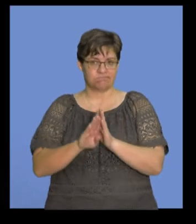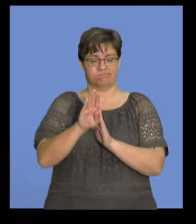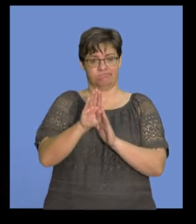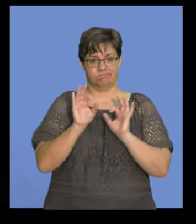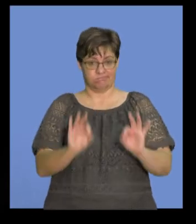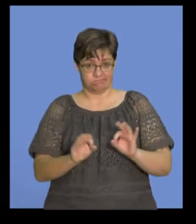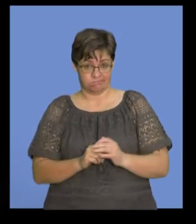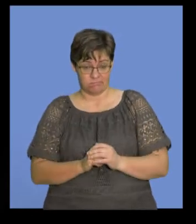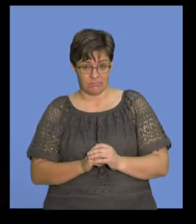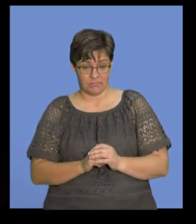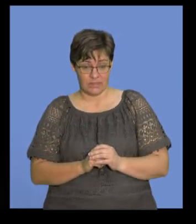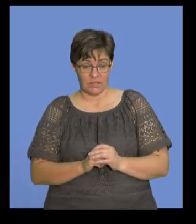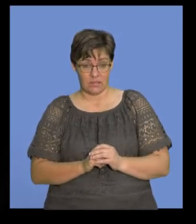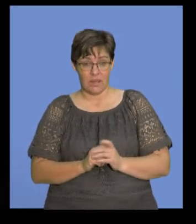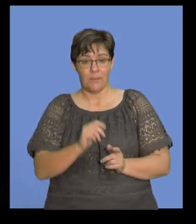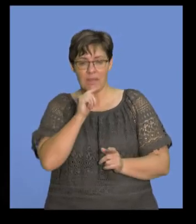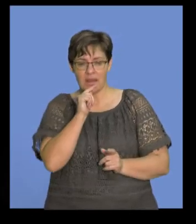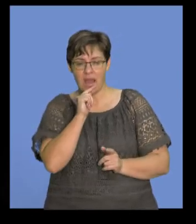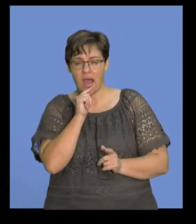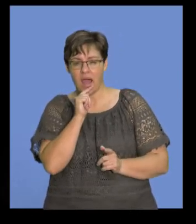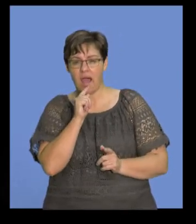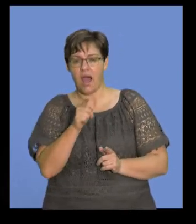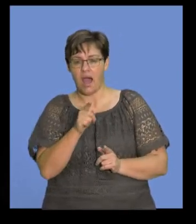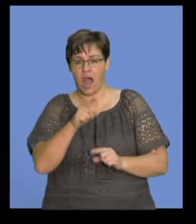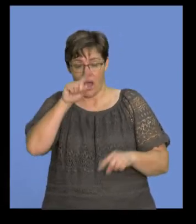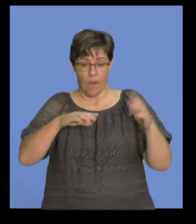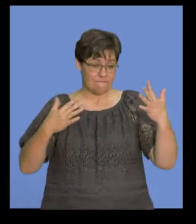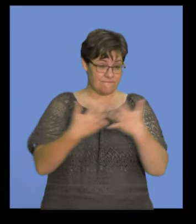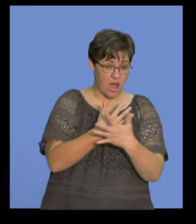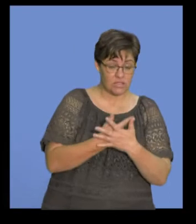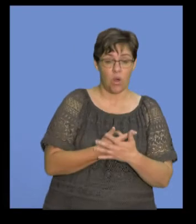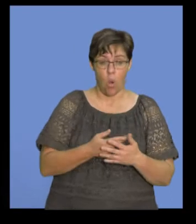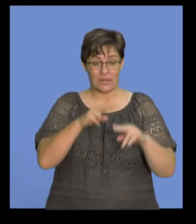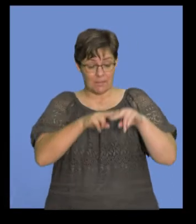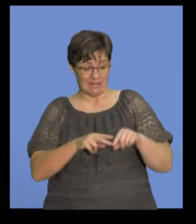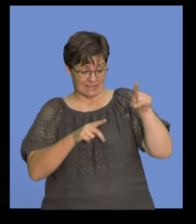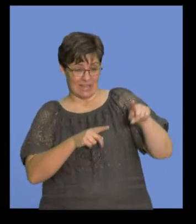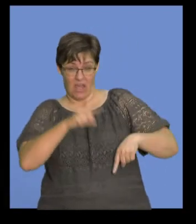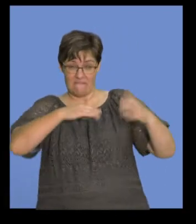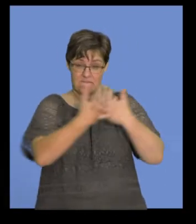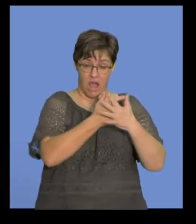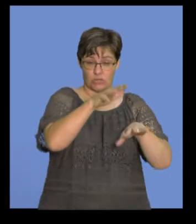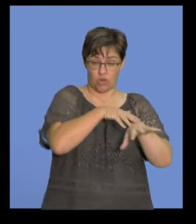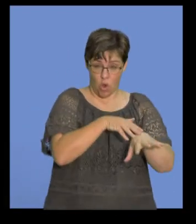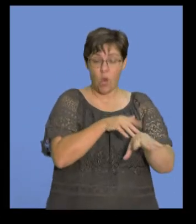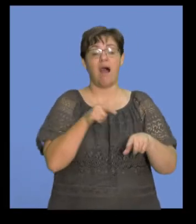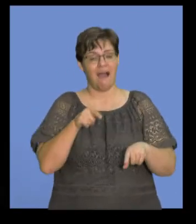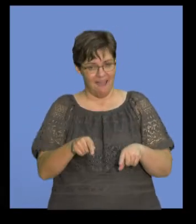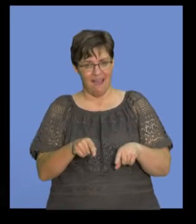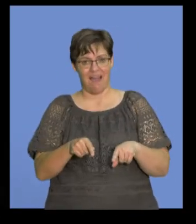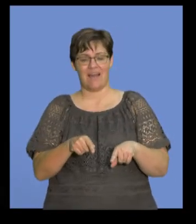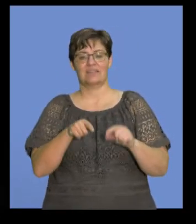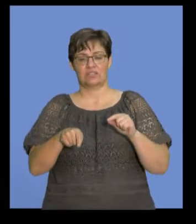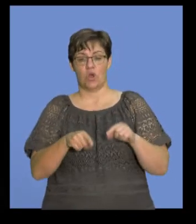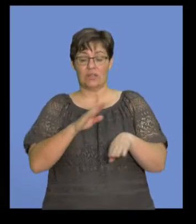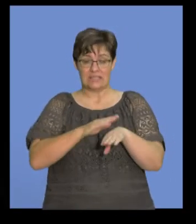a state of progression. It would mean that it's an expression of the rate of the dependent variable. So you're